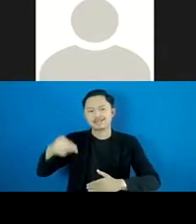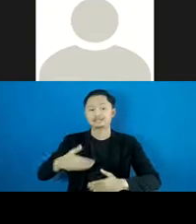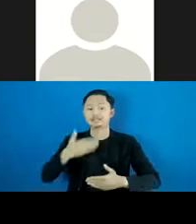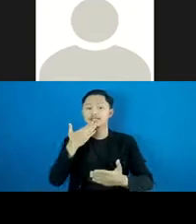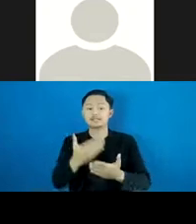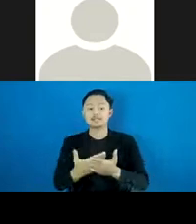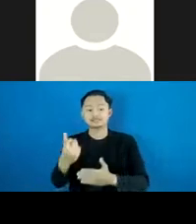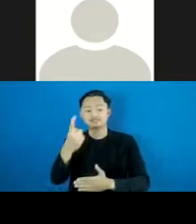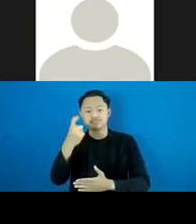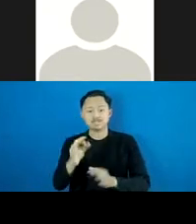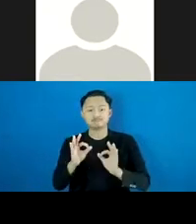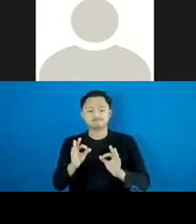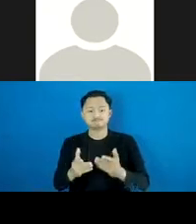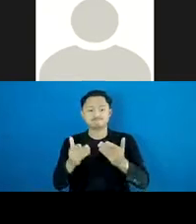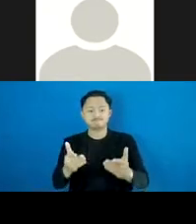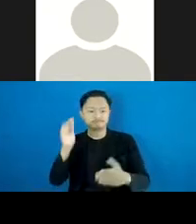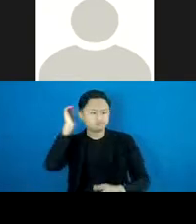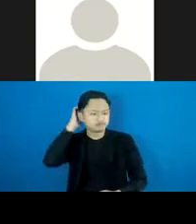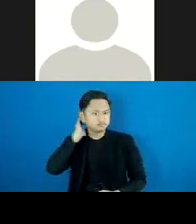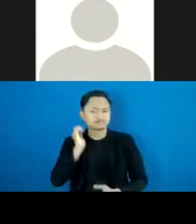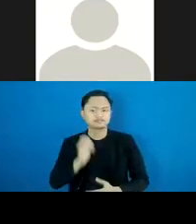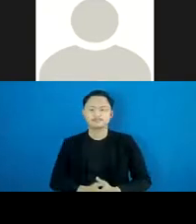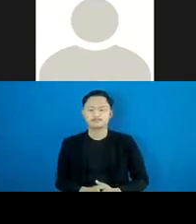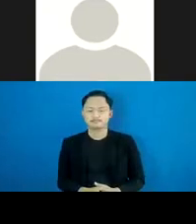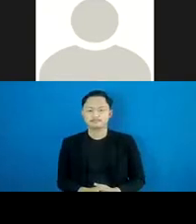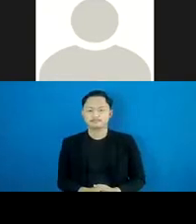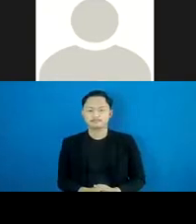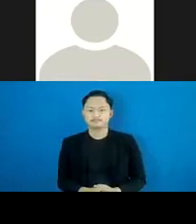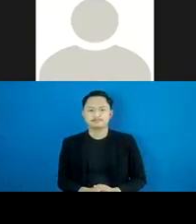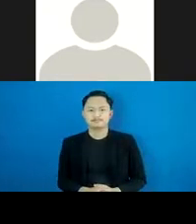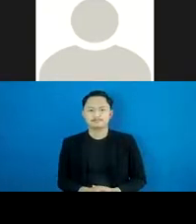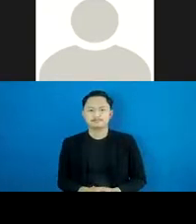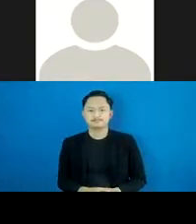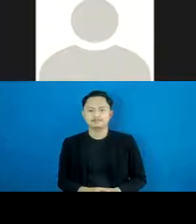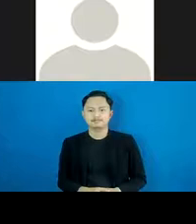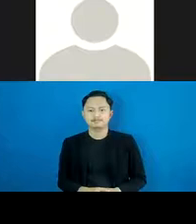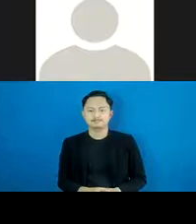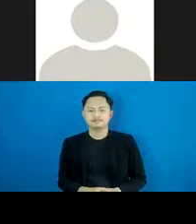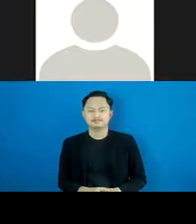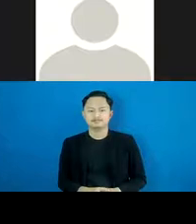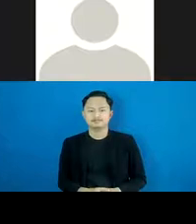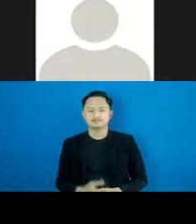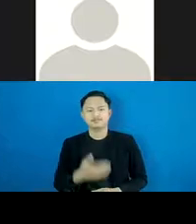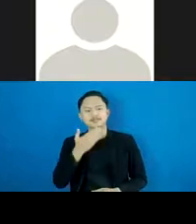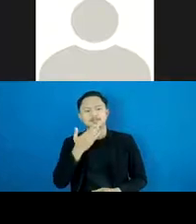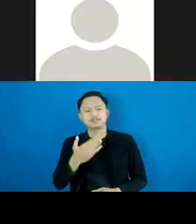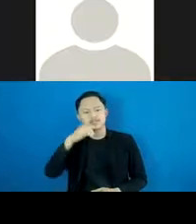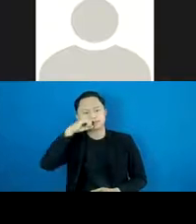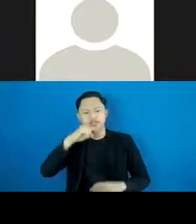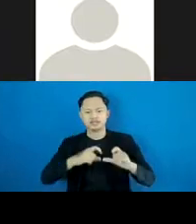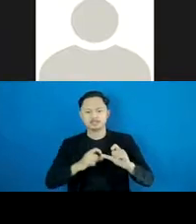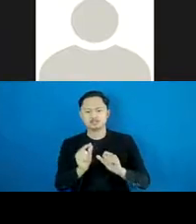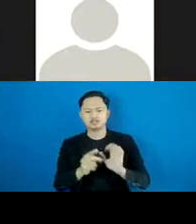questions and suggestions. And thank you, Mr. Sutanupati,